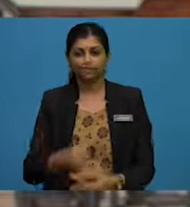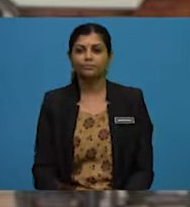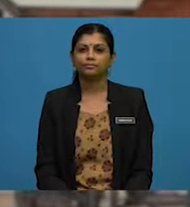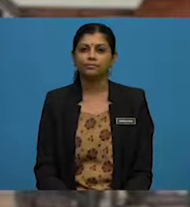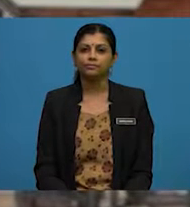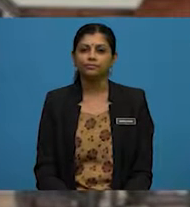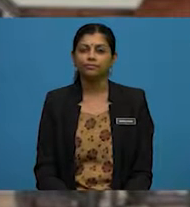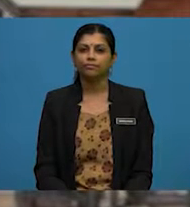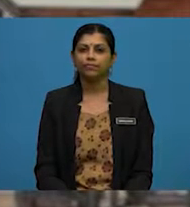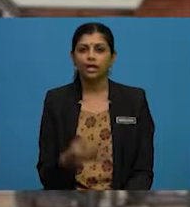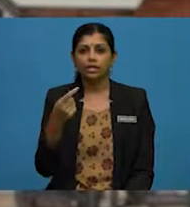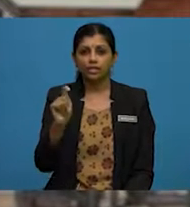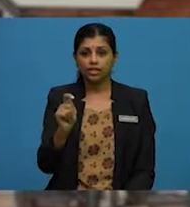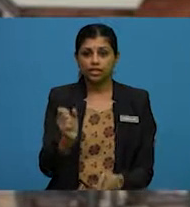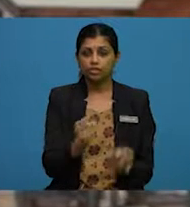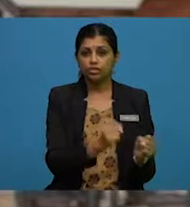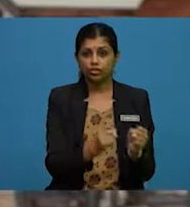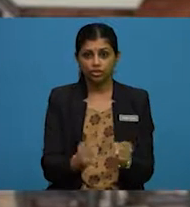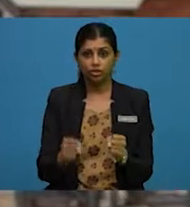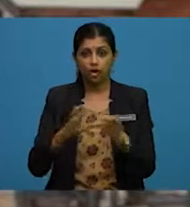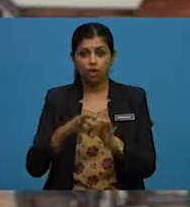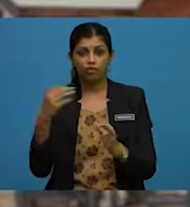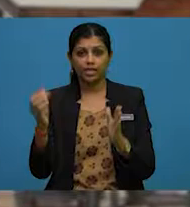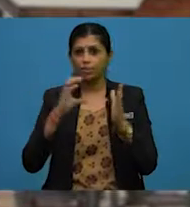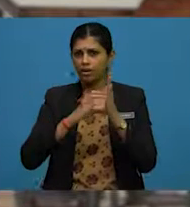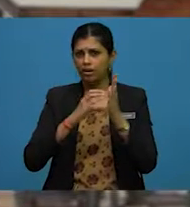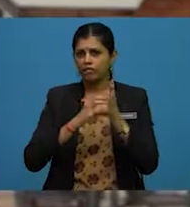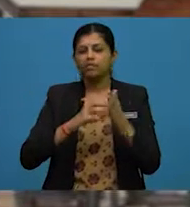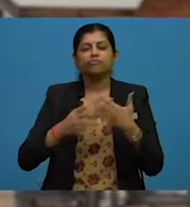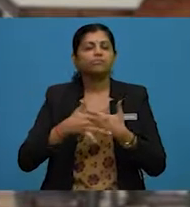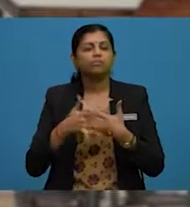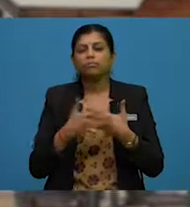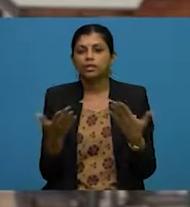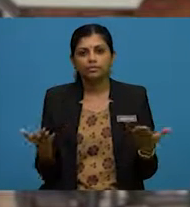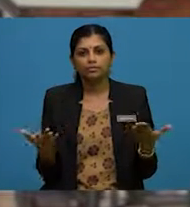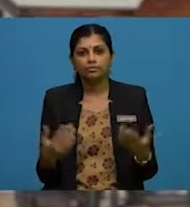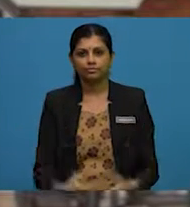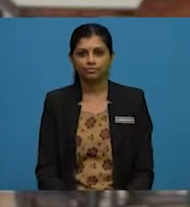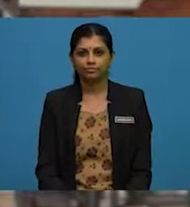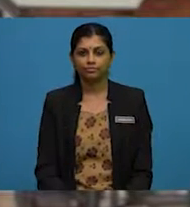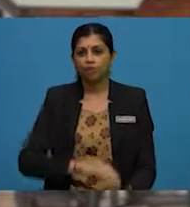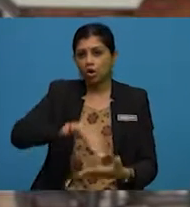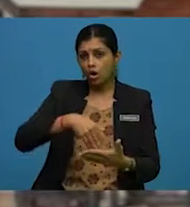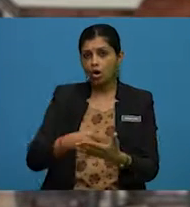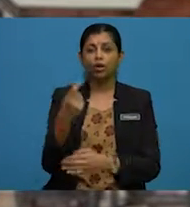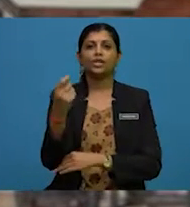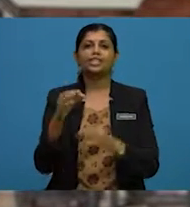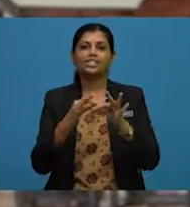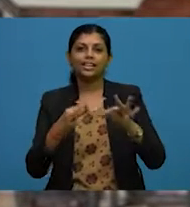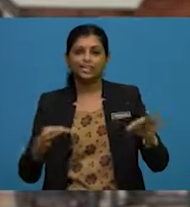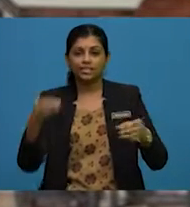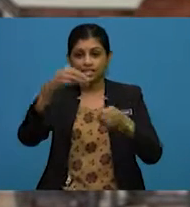The structure of a paragraph is very simple. All the sentences in a